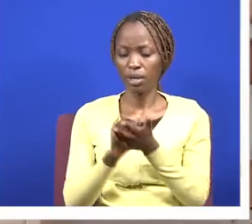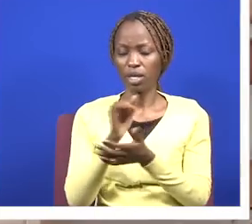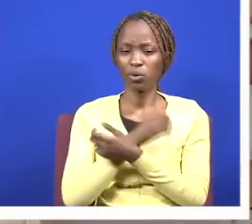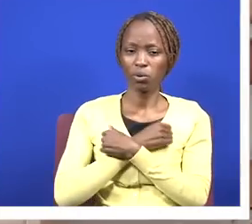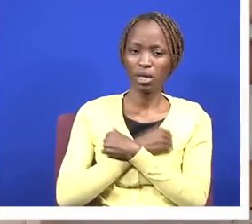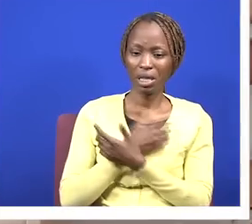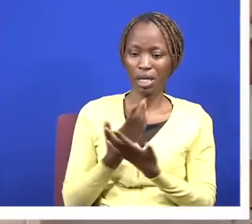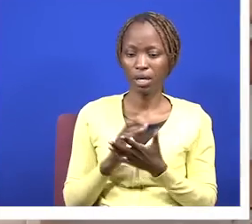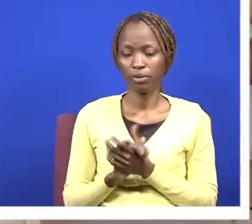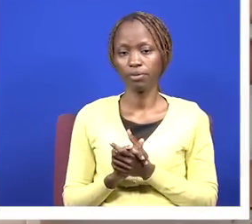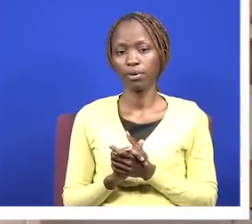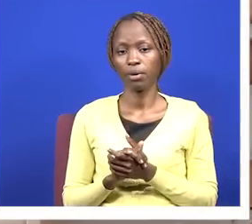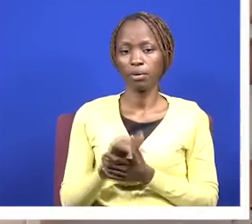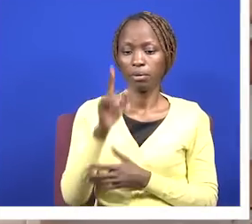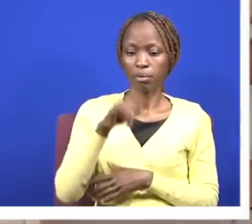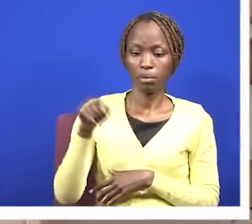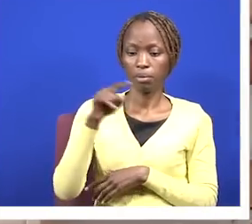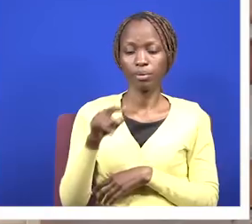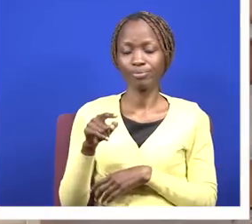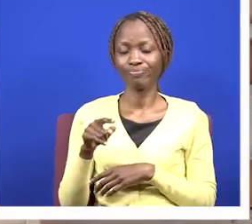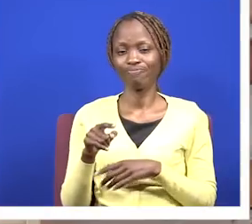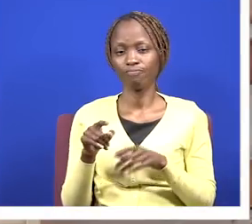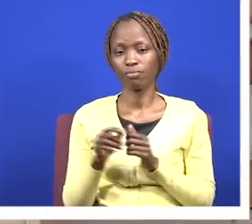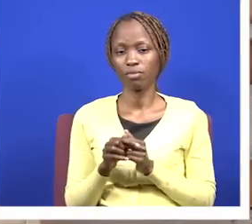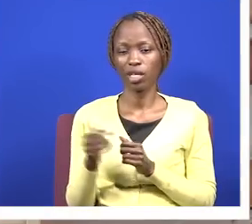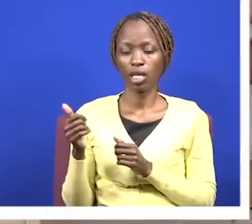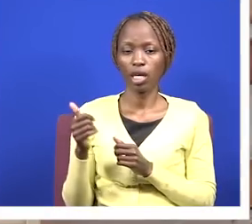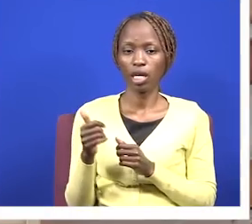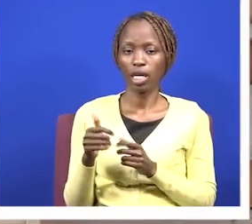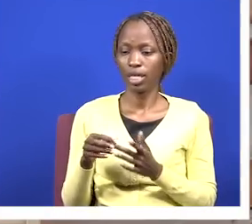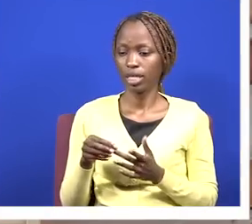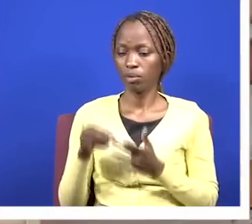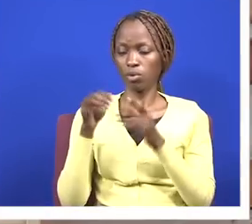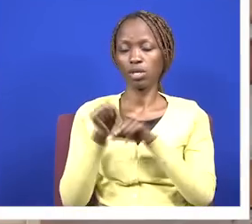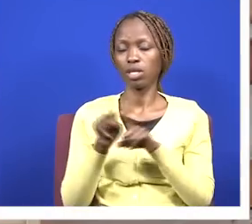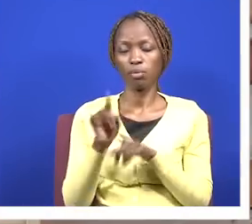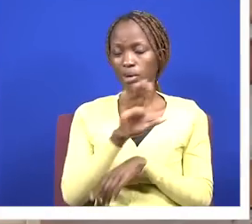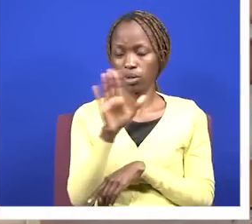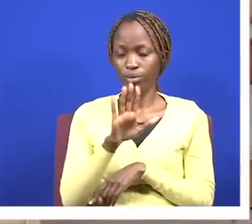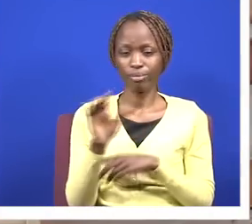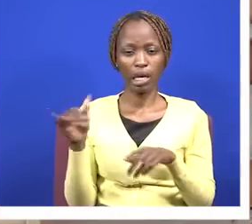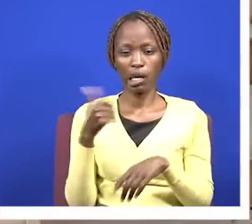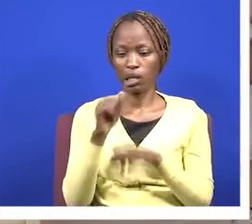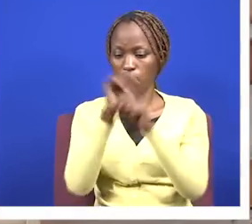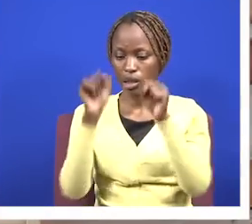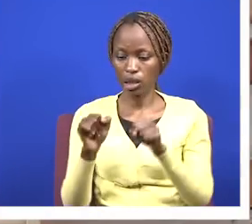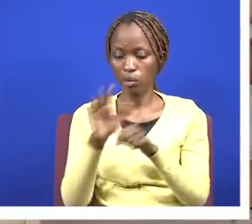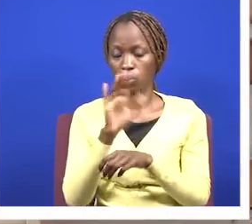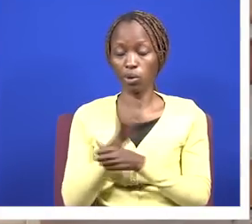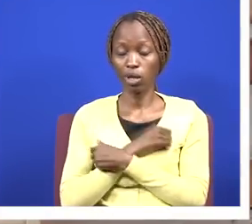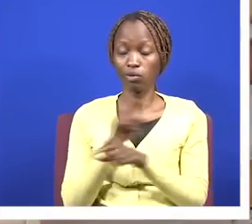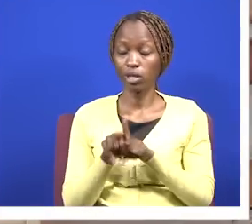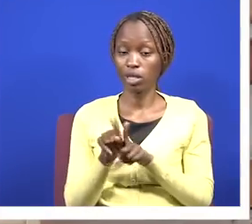to cut out a shape that you like. It could be a rectangle, a circle, a heart shaped, just